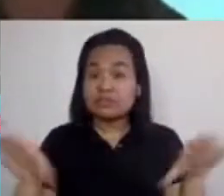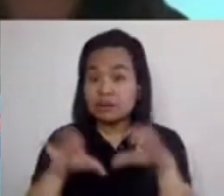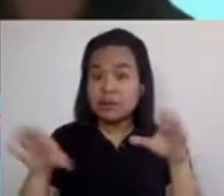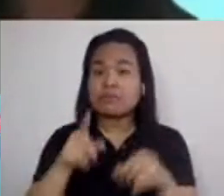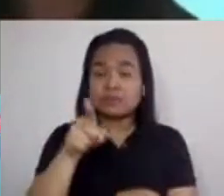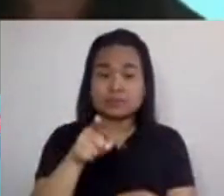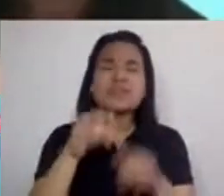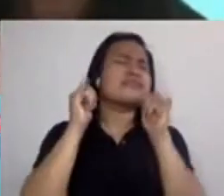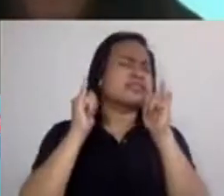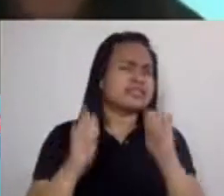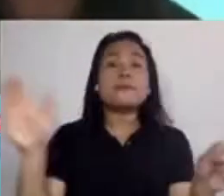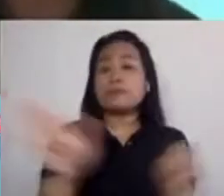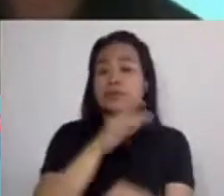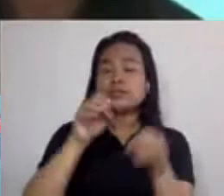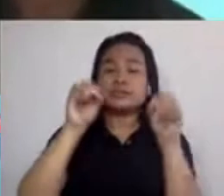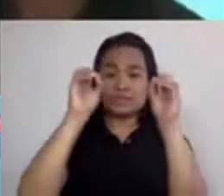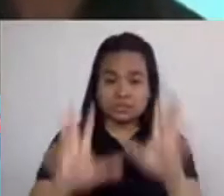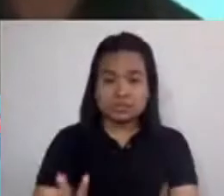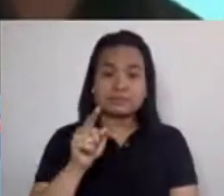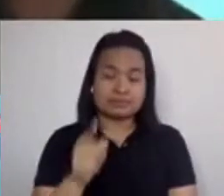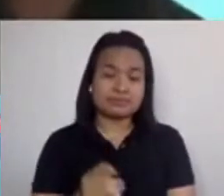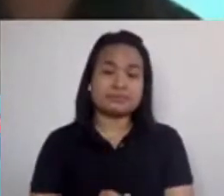teacher broadcaster, we need to take note